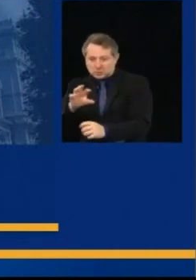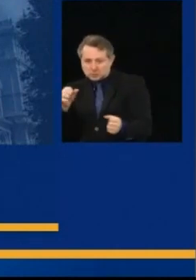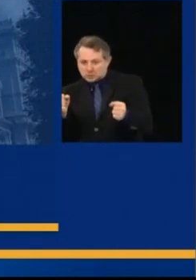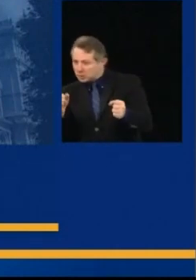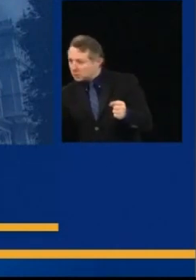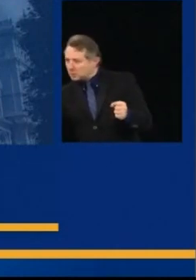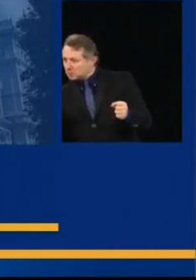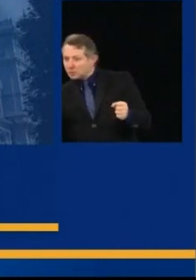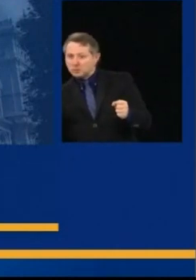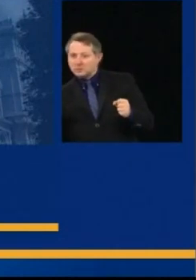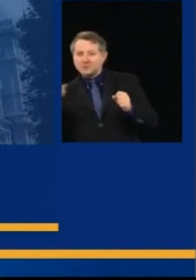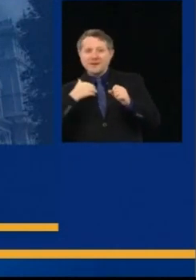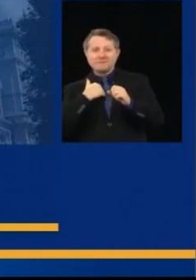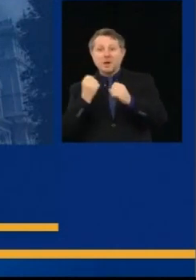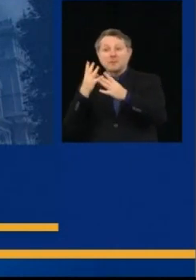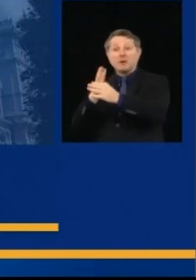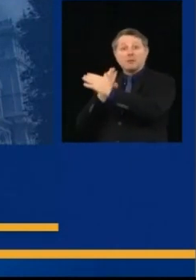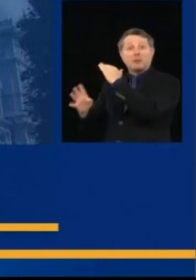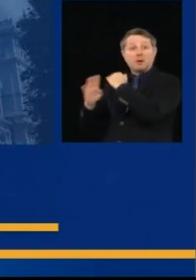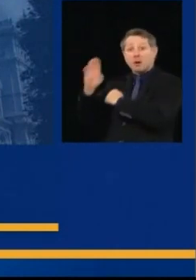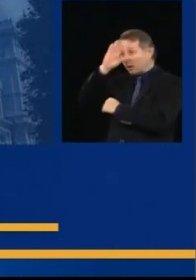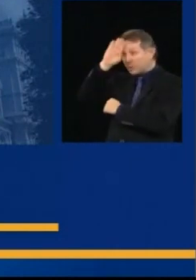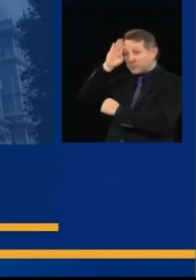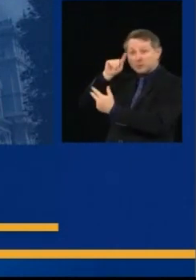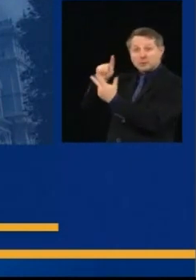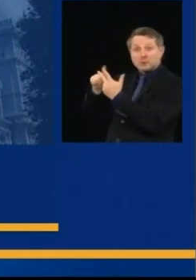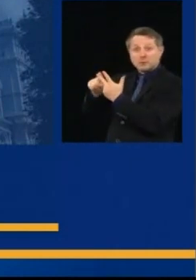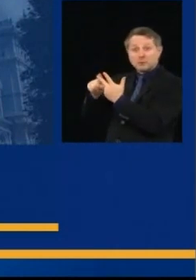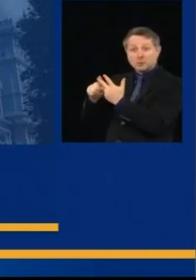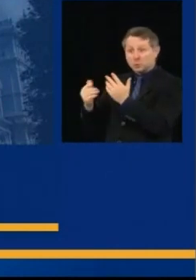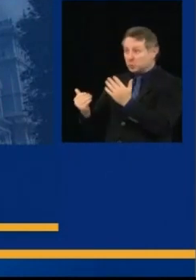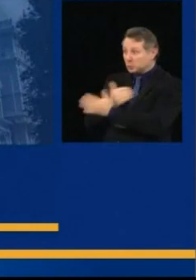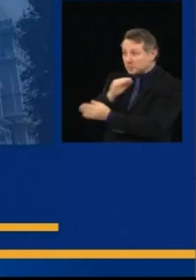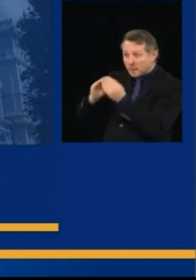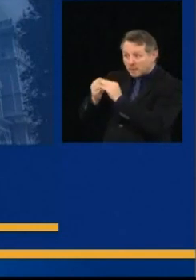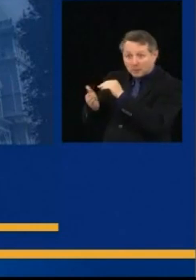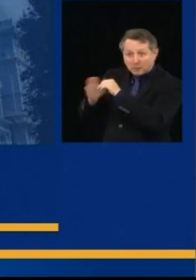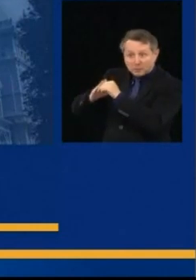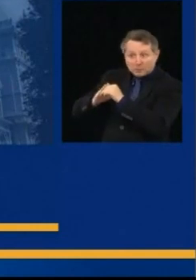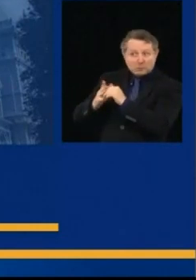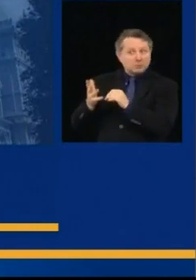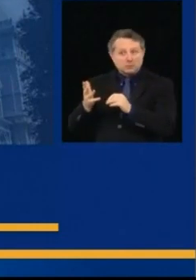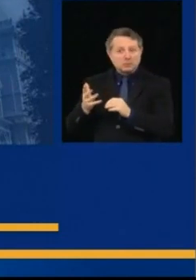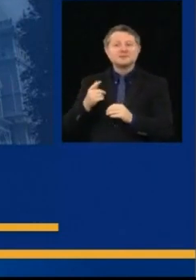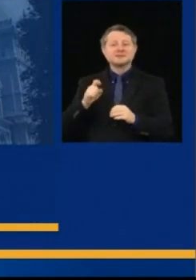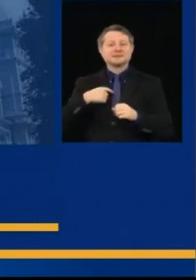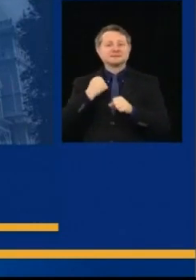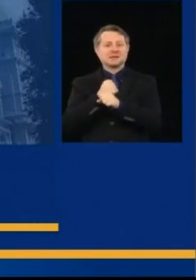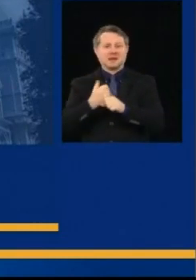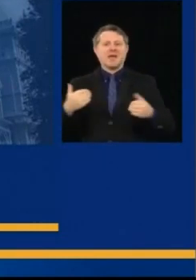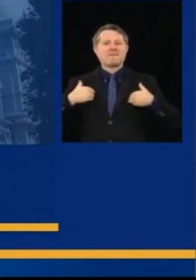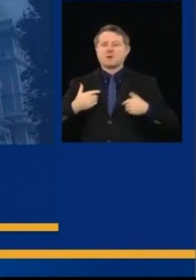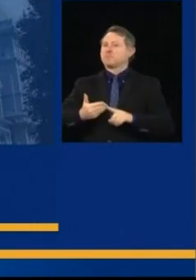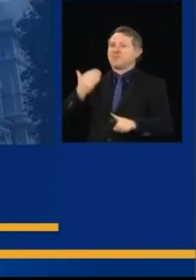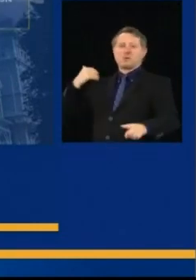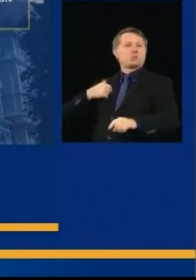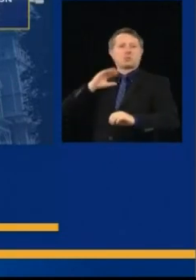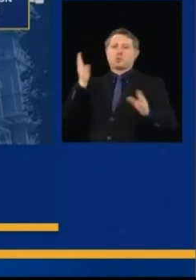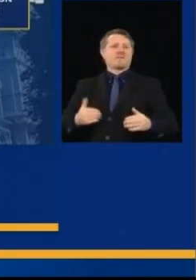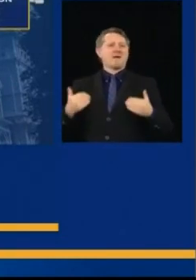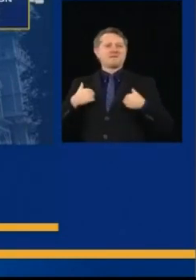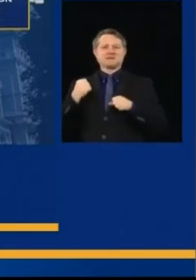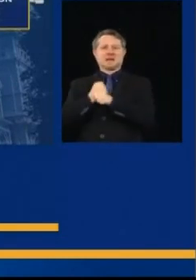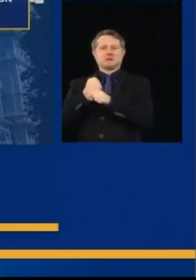the hospital with COVID. We have those numbers, never had them before. We have them now. You watch that rate